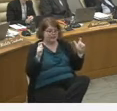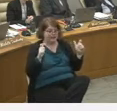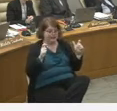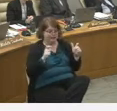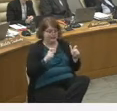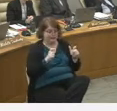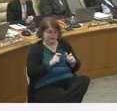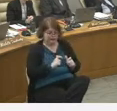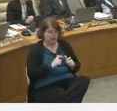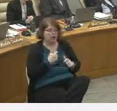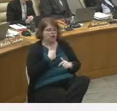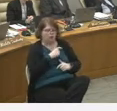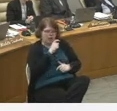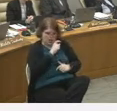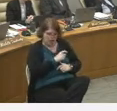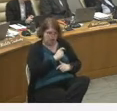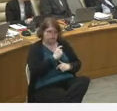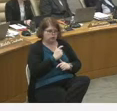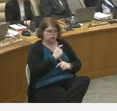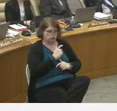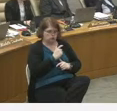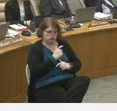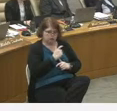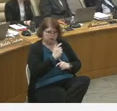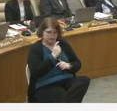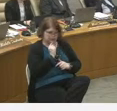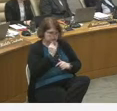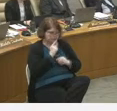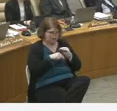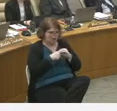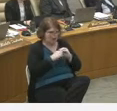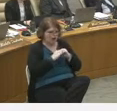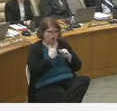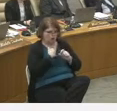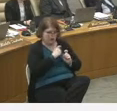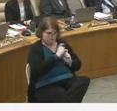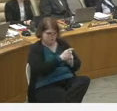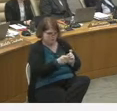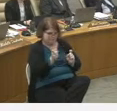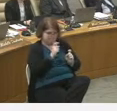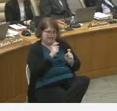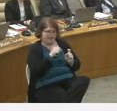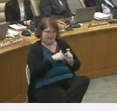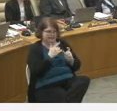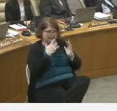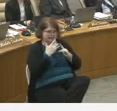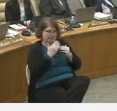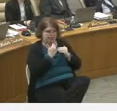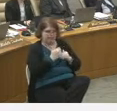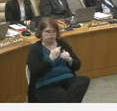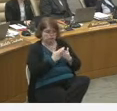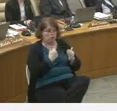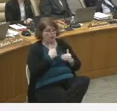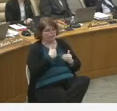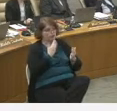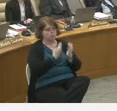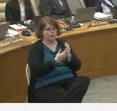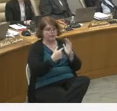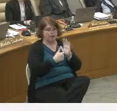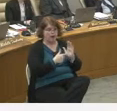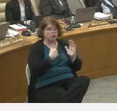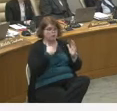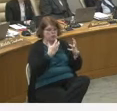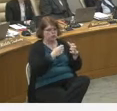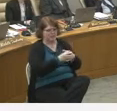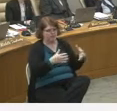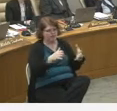get serious about how are we allocating these scarce resources we've got a proven model that we think works Based on data we'd like to expand it